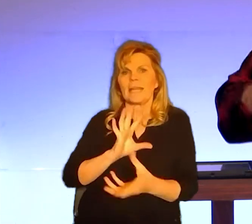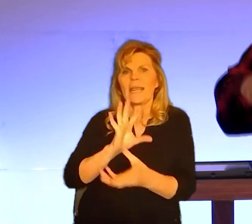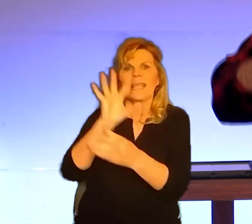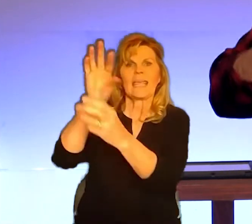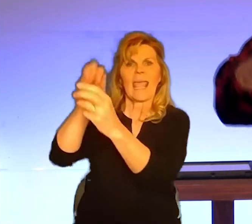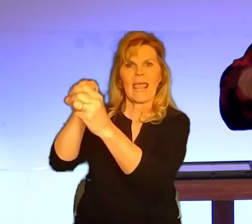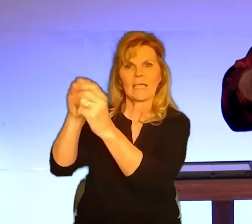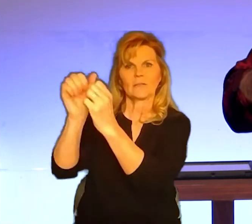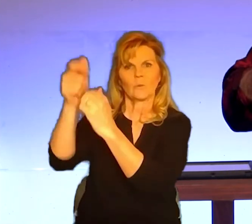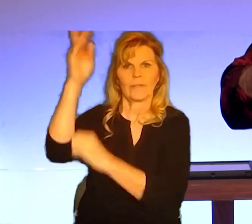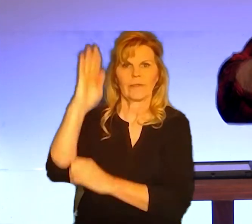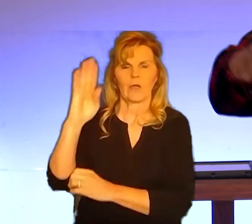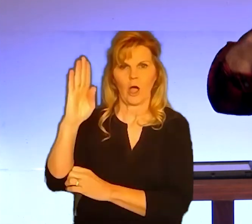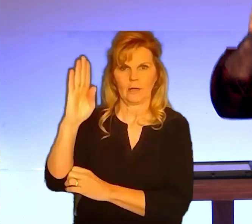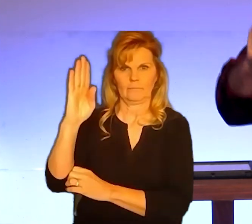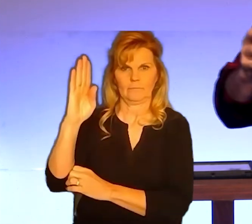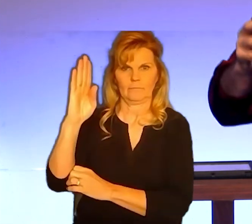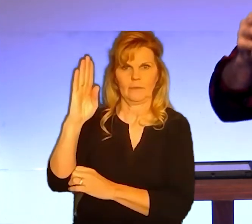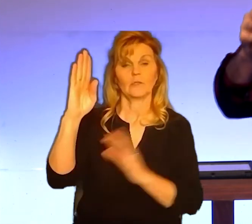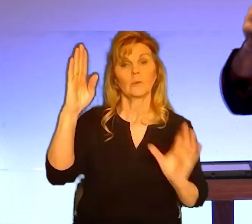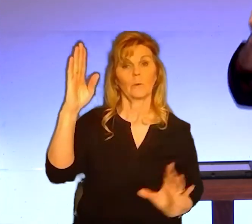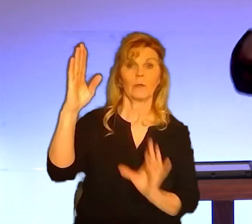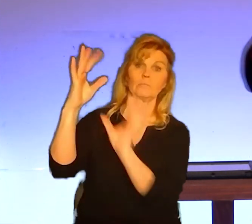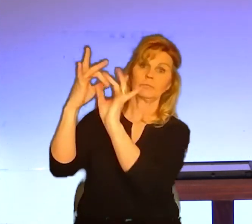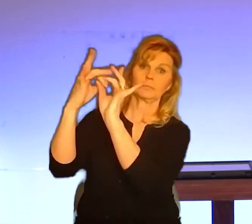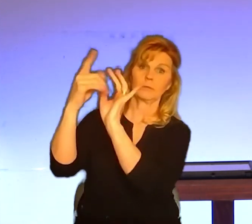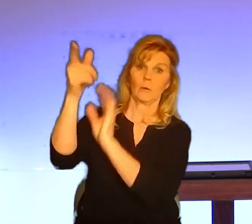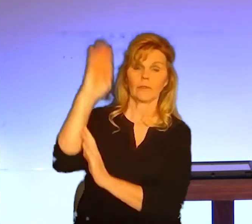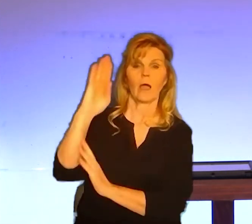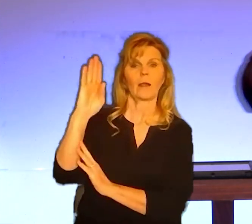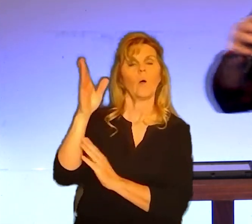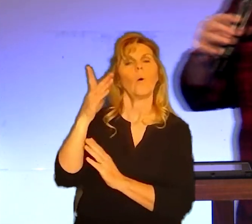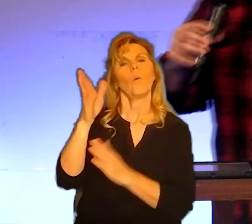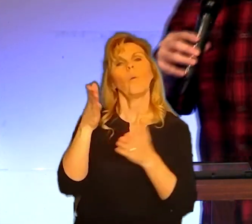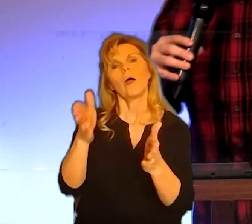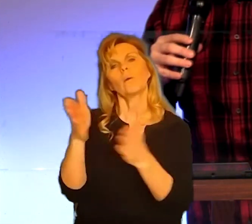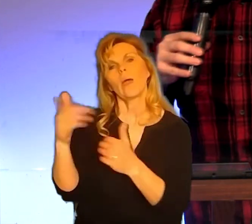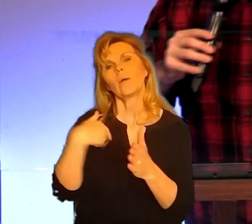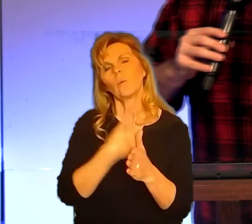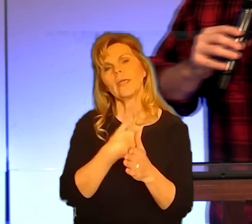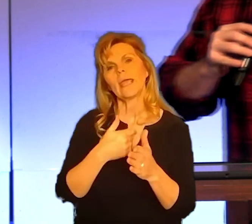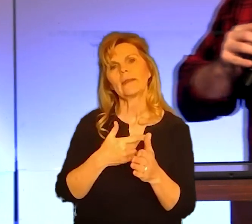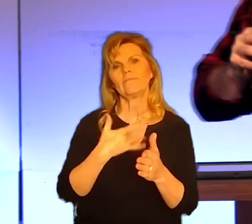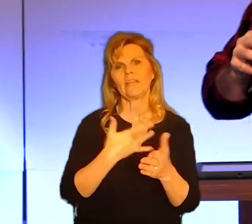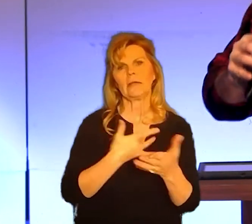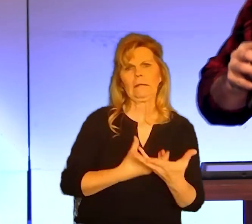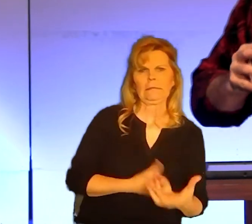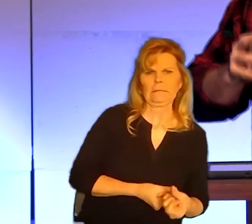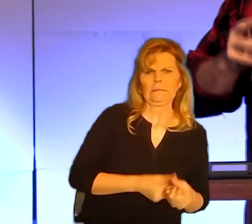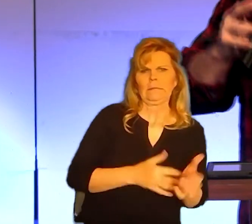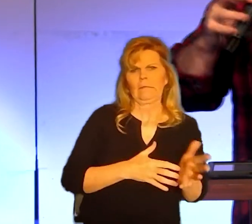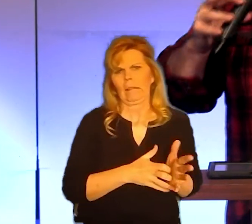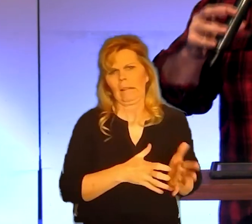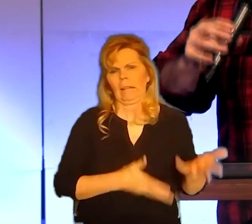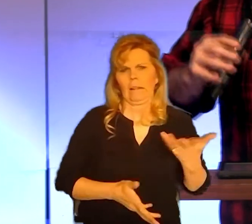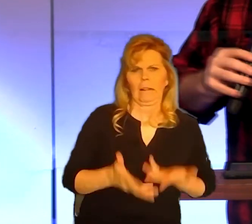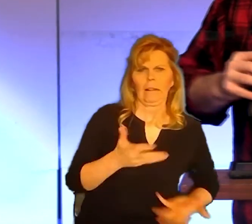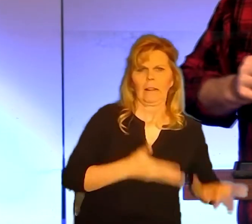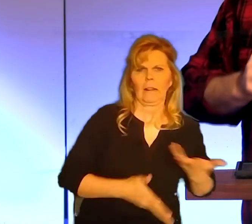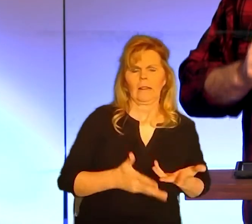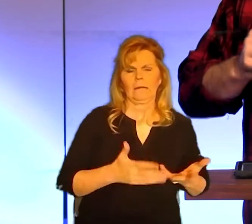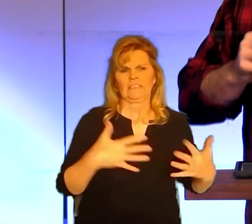with God. And so one way we can deal with our insecurities and we can, when these fears and